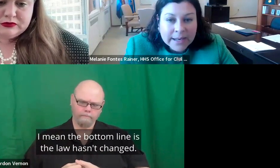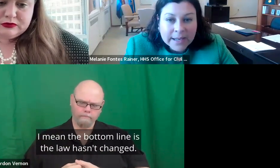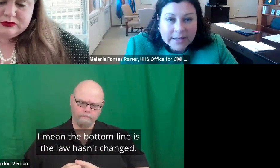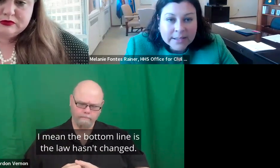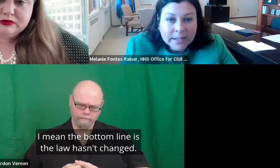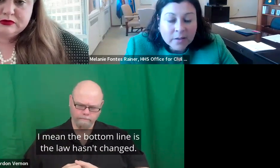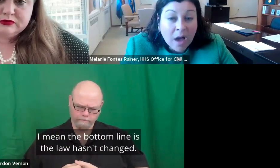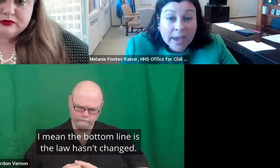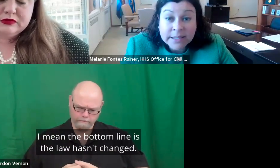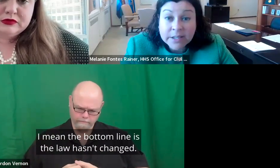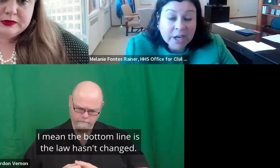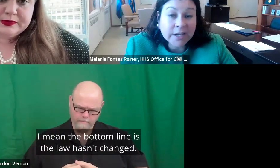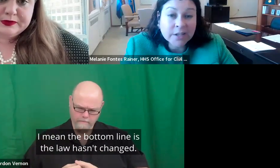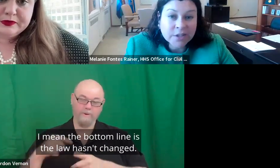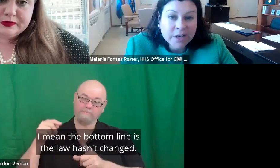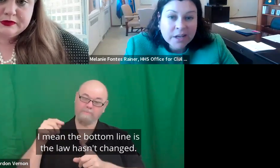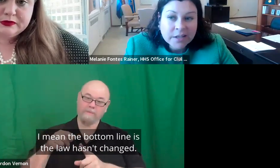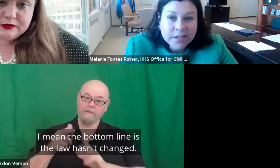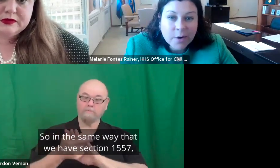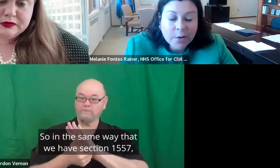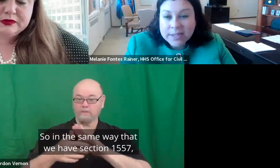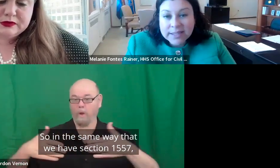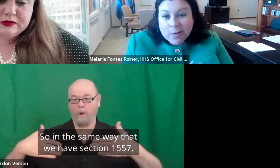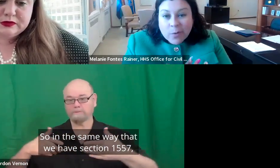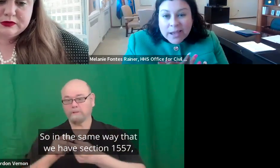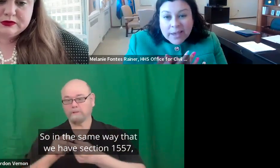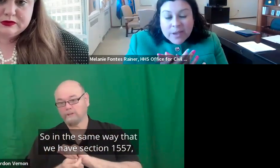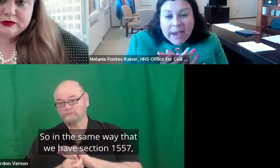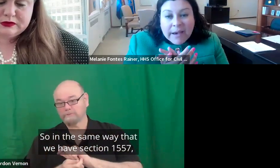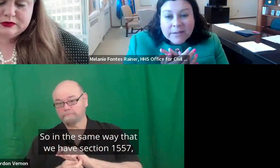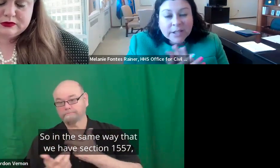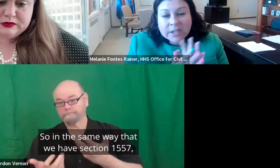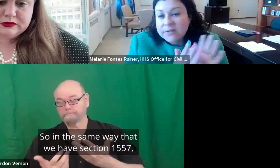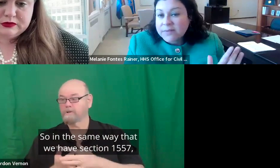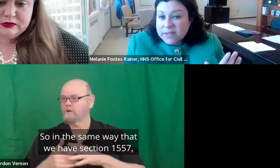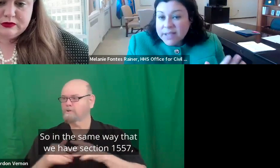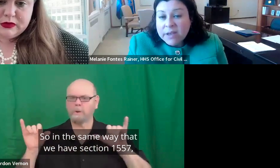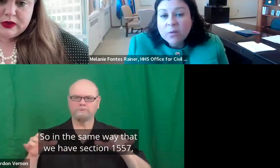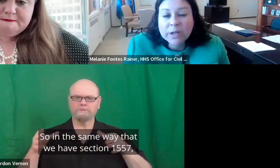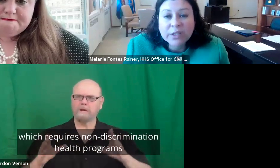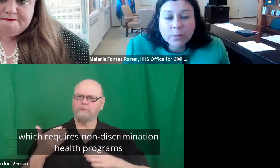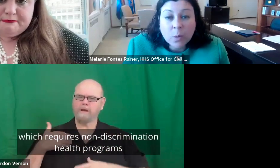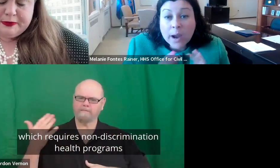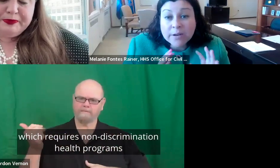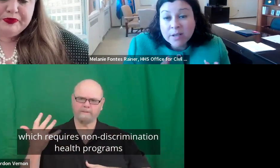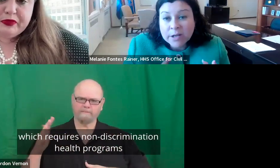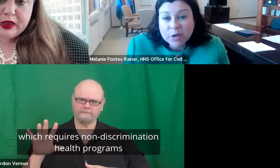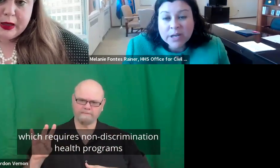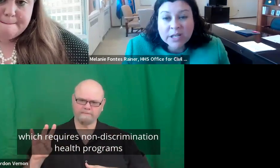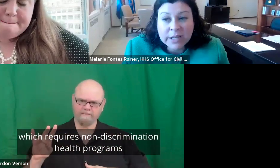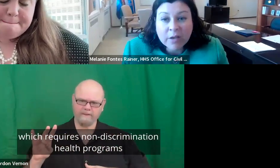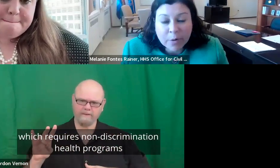bottom line is the law hasn't changed. So in the same way that we have Section 1557, which